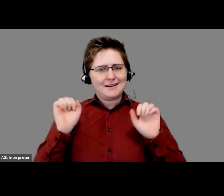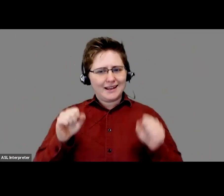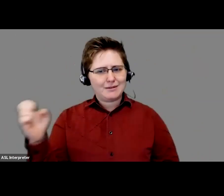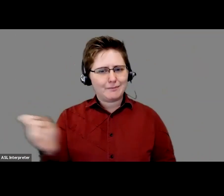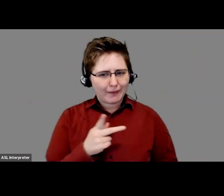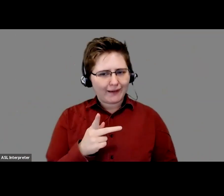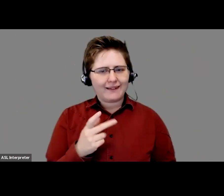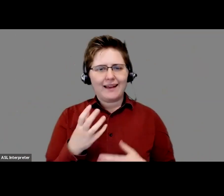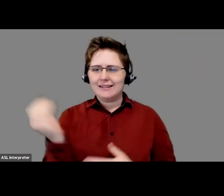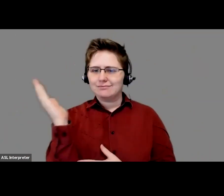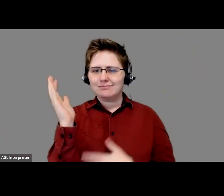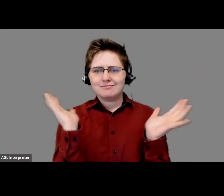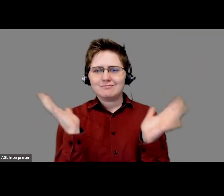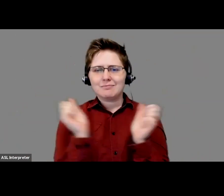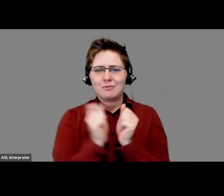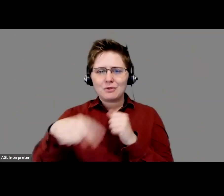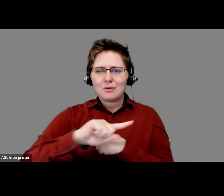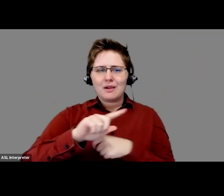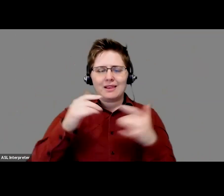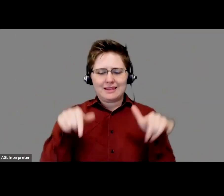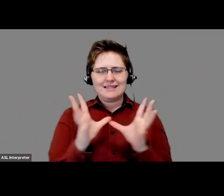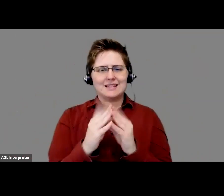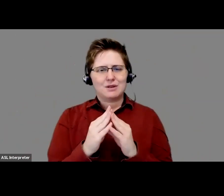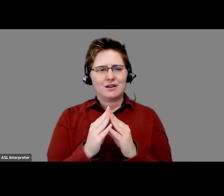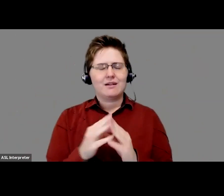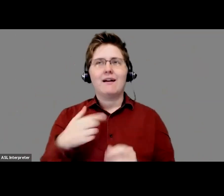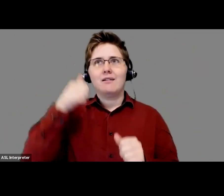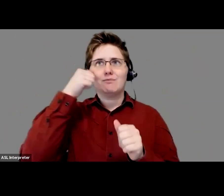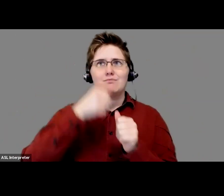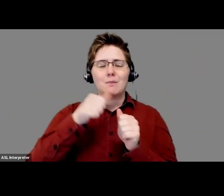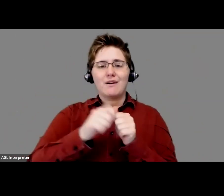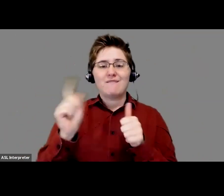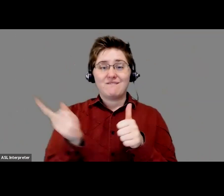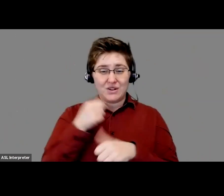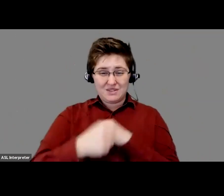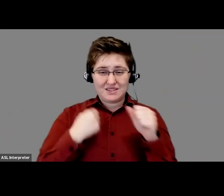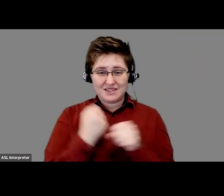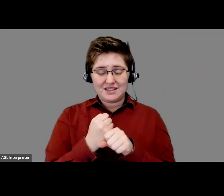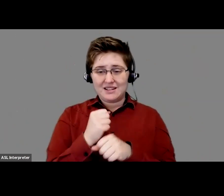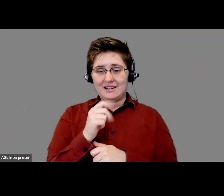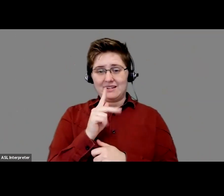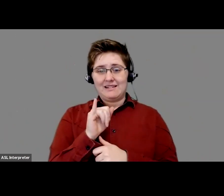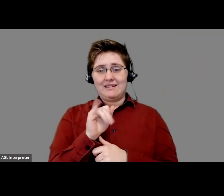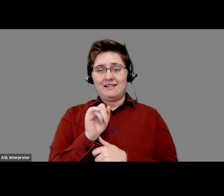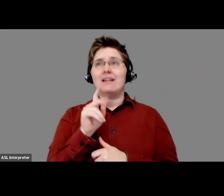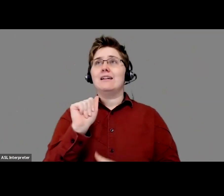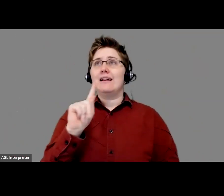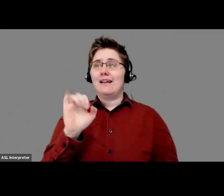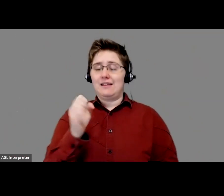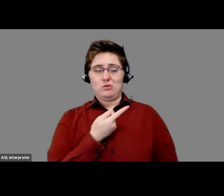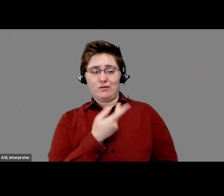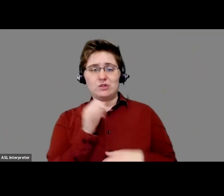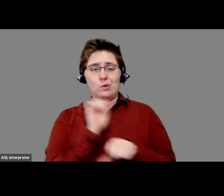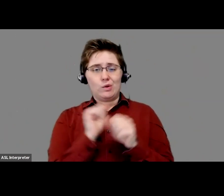to be speaking with you all at this seminar. I remember the first year that Katie and I work to put